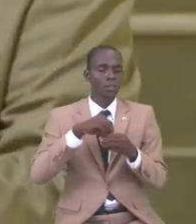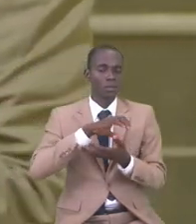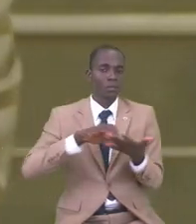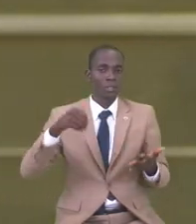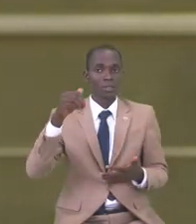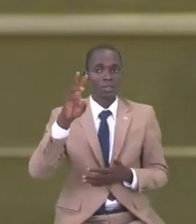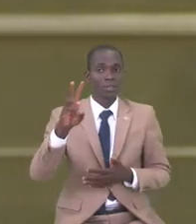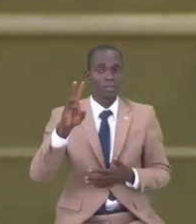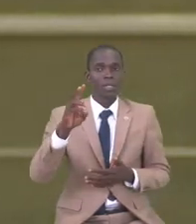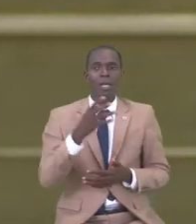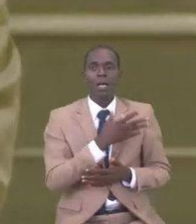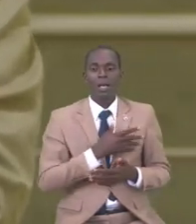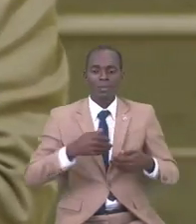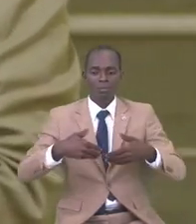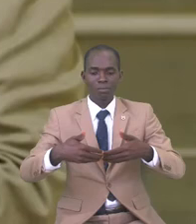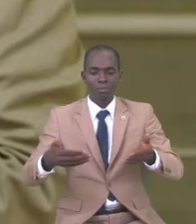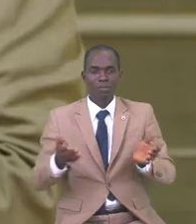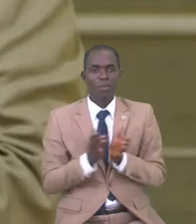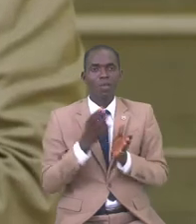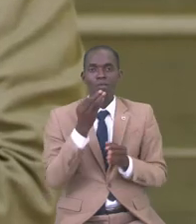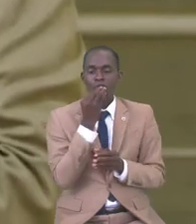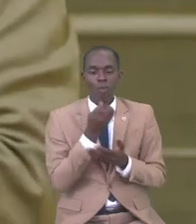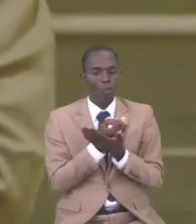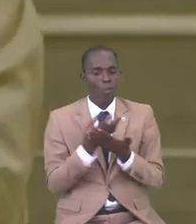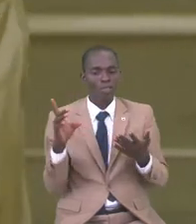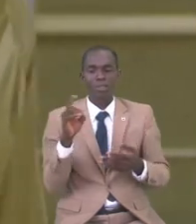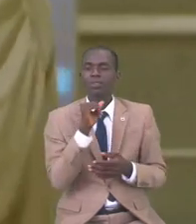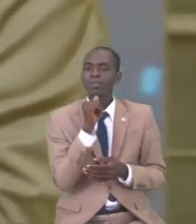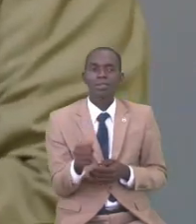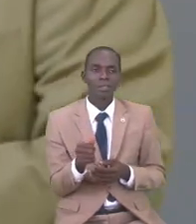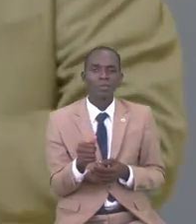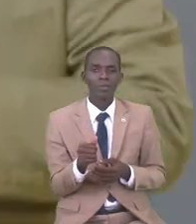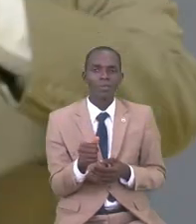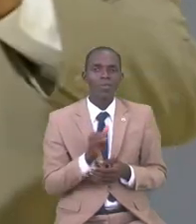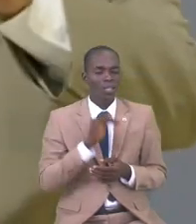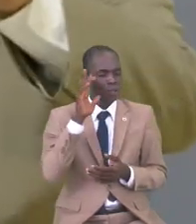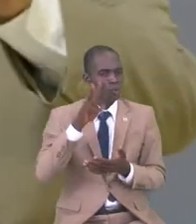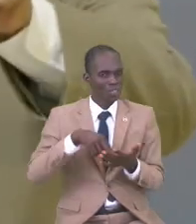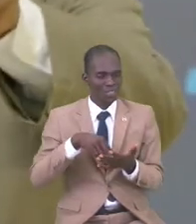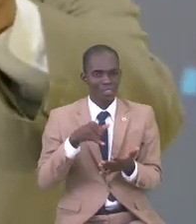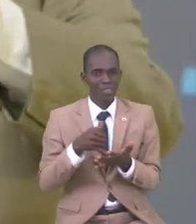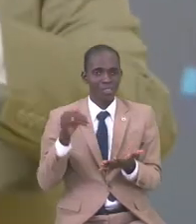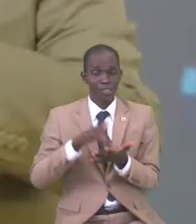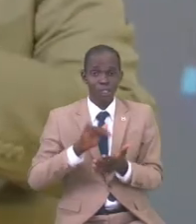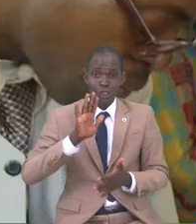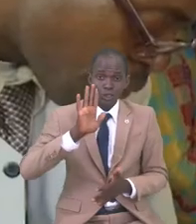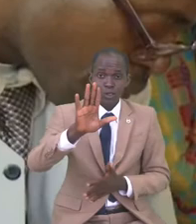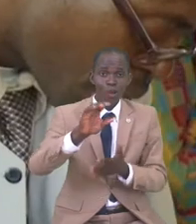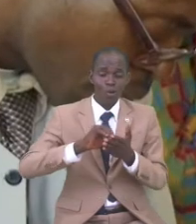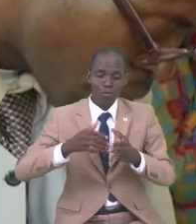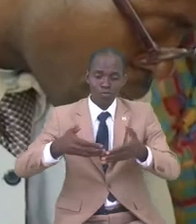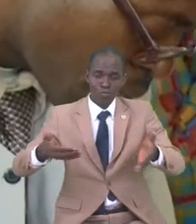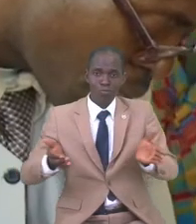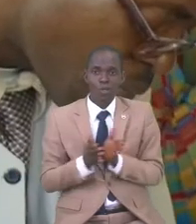barrel of meal wasted not. I'm going to read that again. Your barrel of